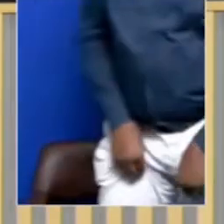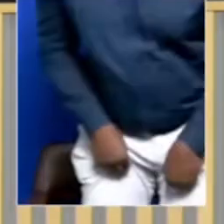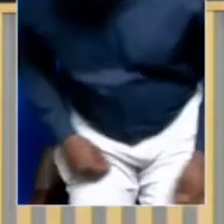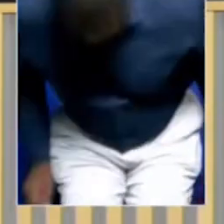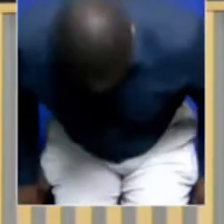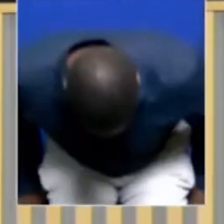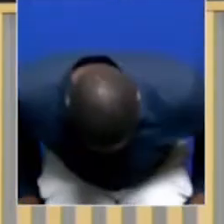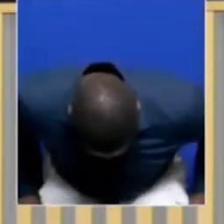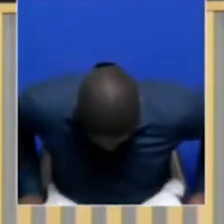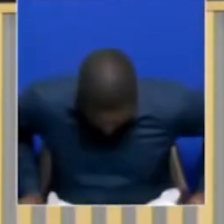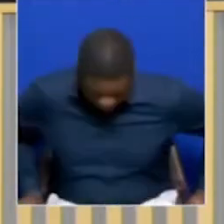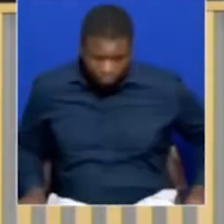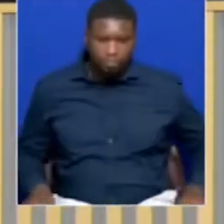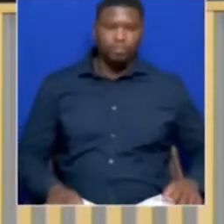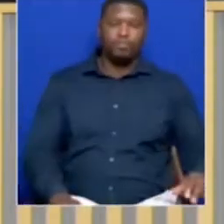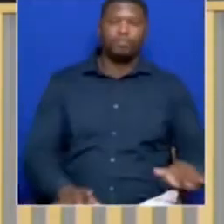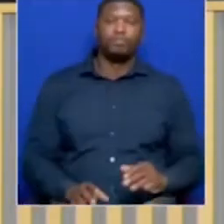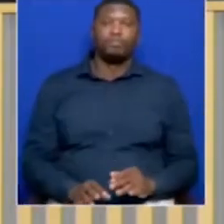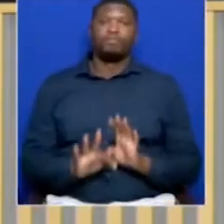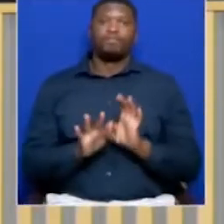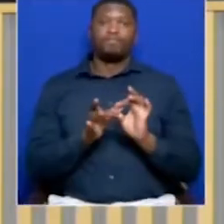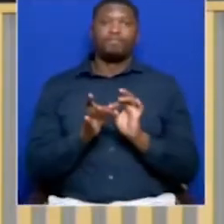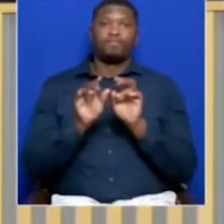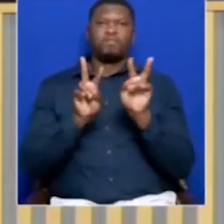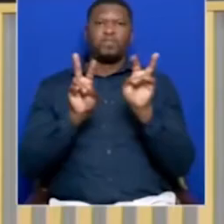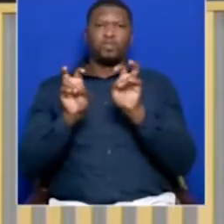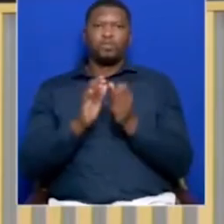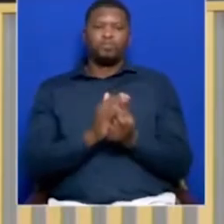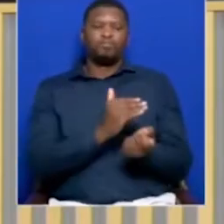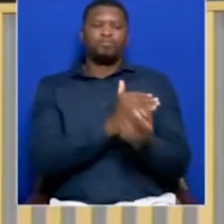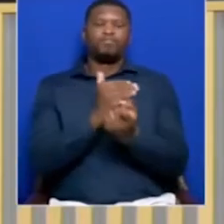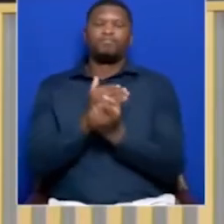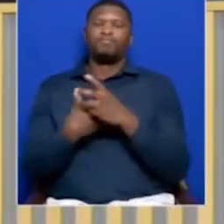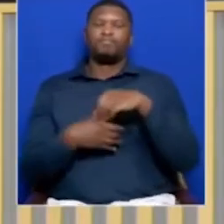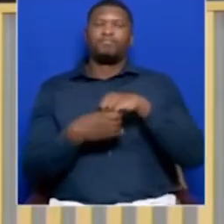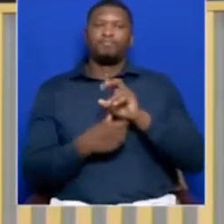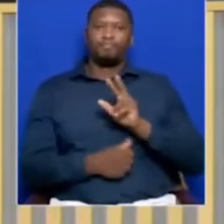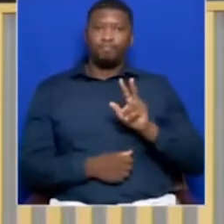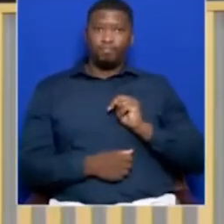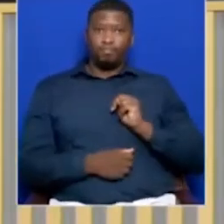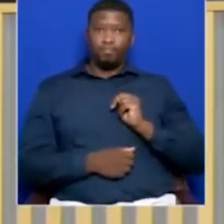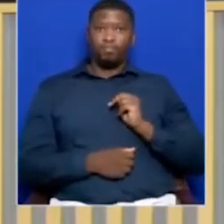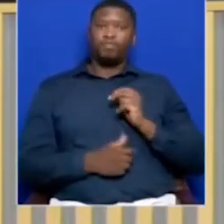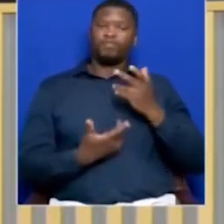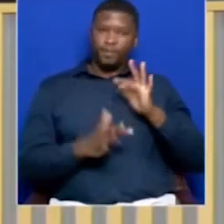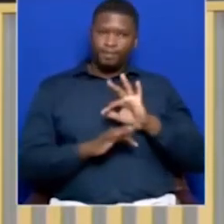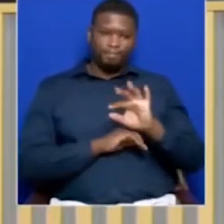what has been happening in KZN. So the engagement started in 2021 and in 2022.